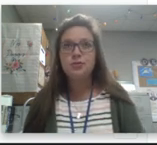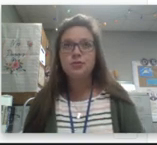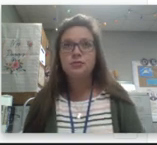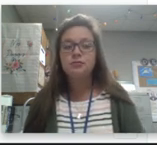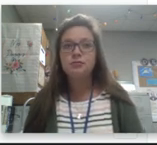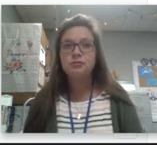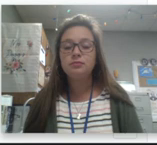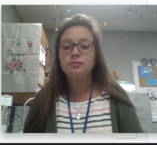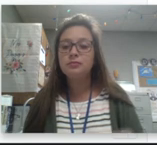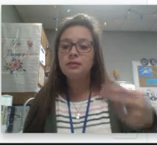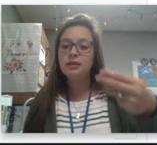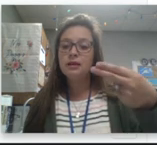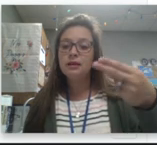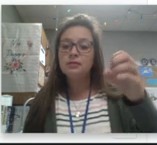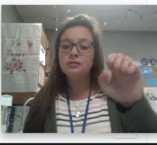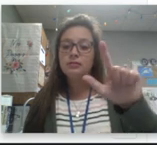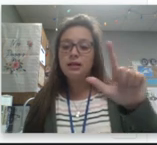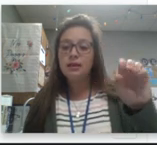So,